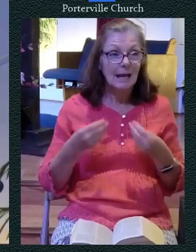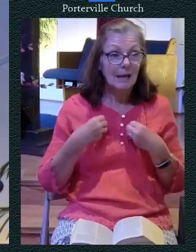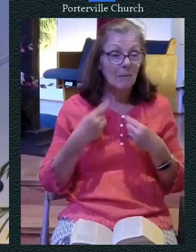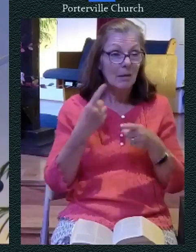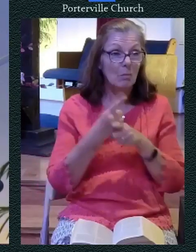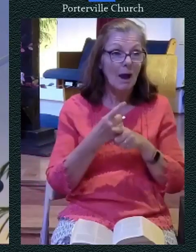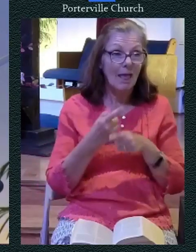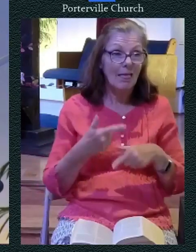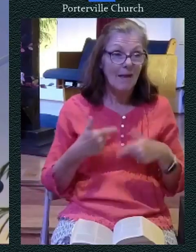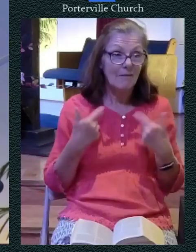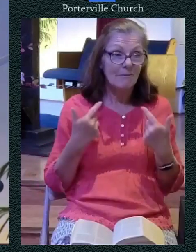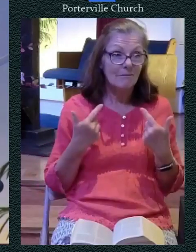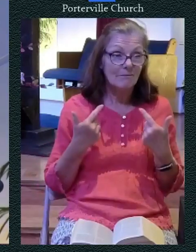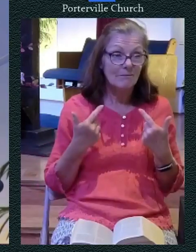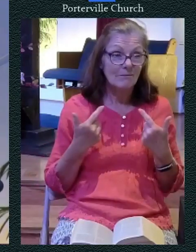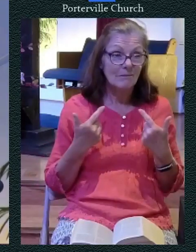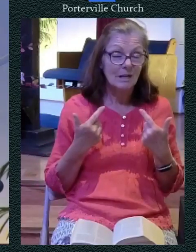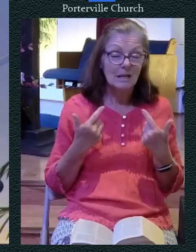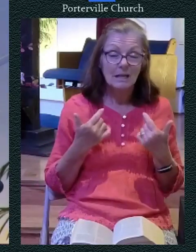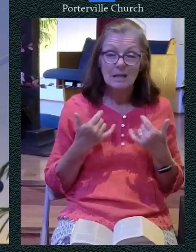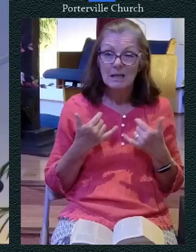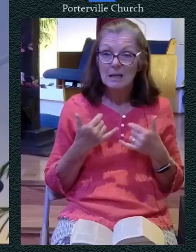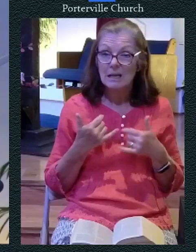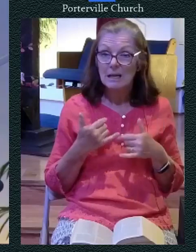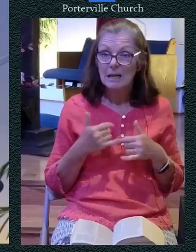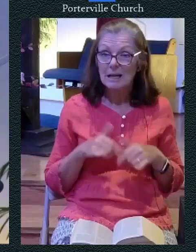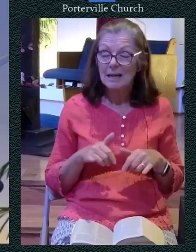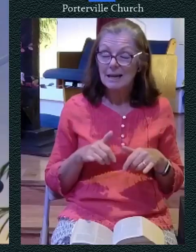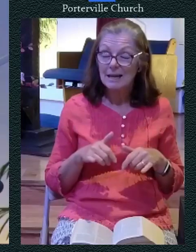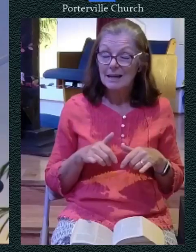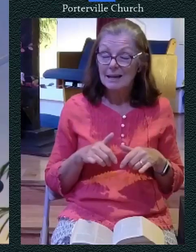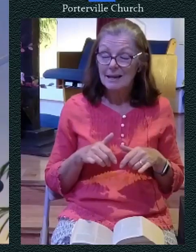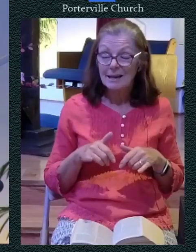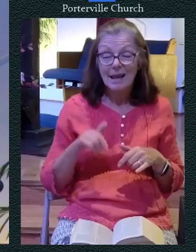You may yet know suffering, but you have peace in the heart.